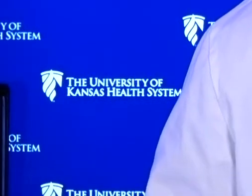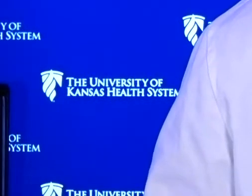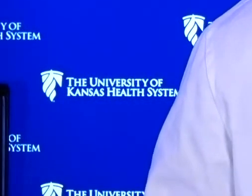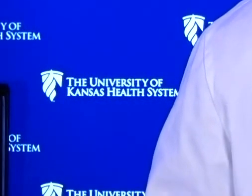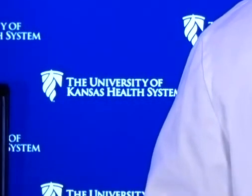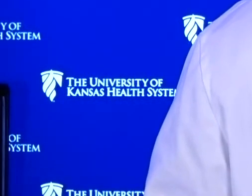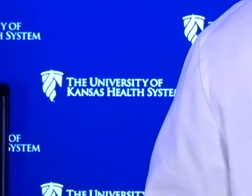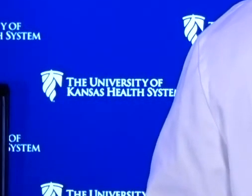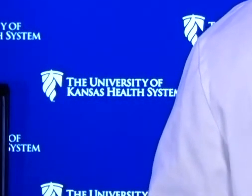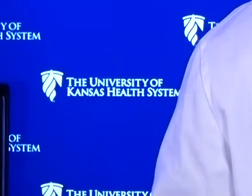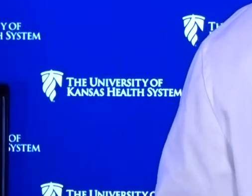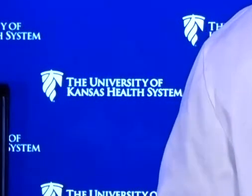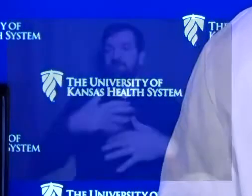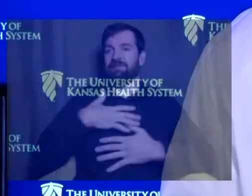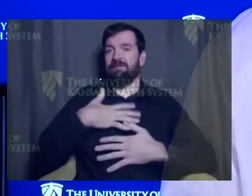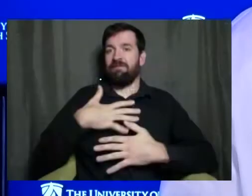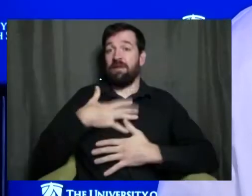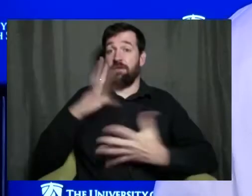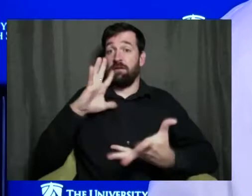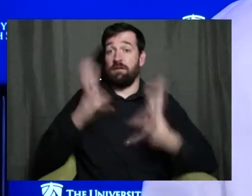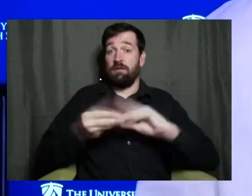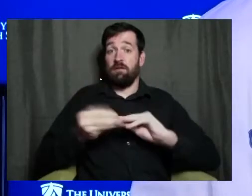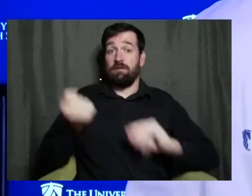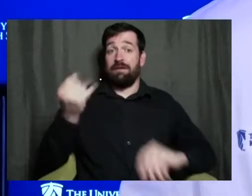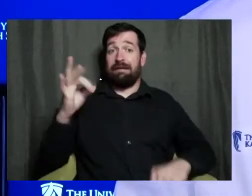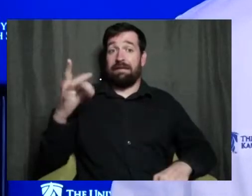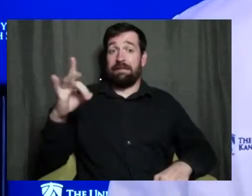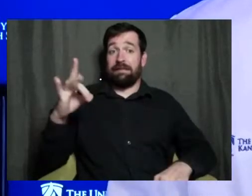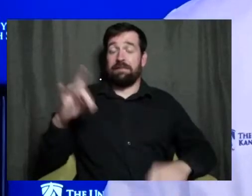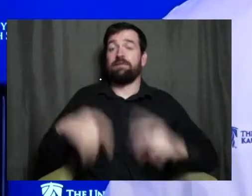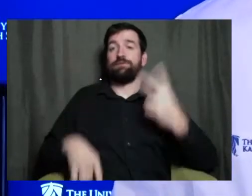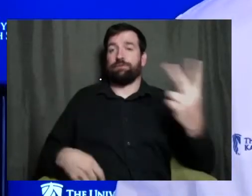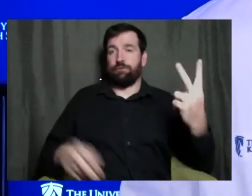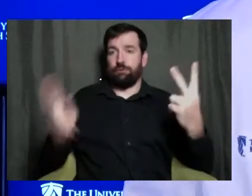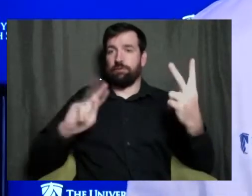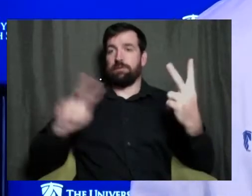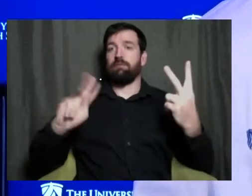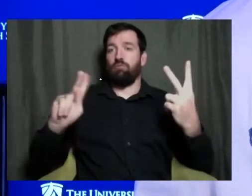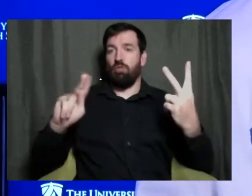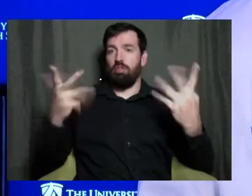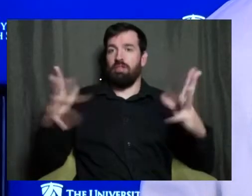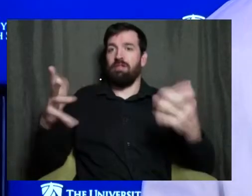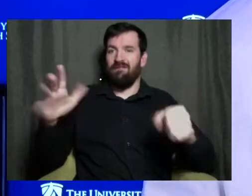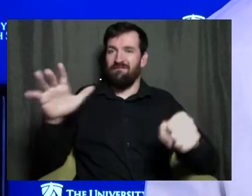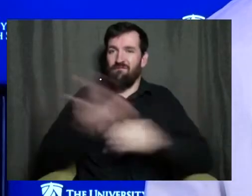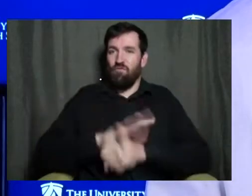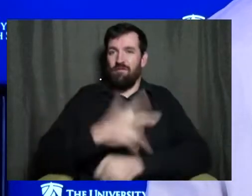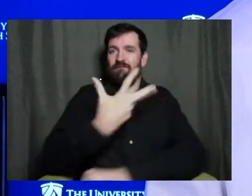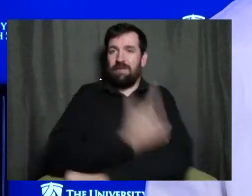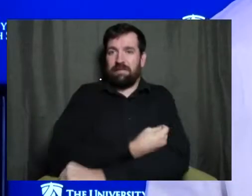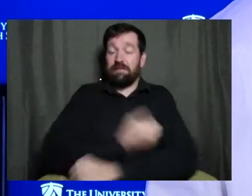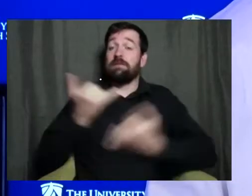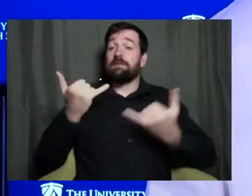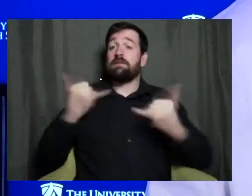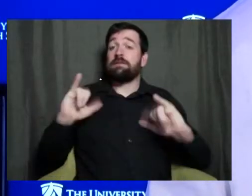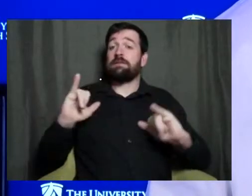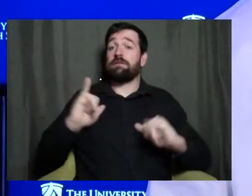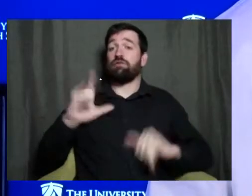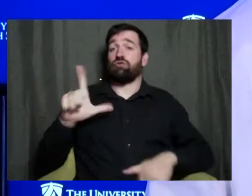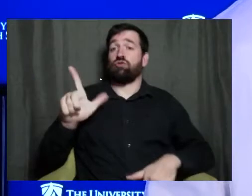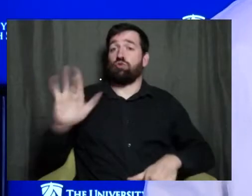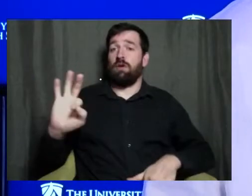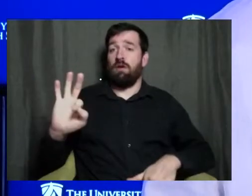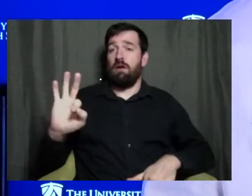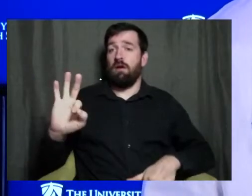So of those 18, 2 total people are fully vaccinated. And we still have an additional 29 that meet